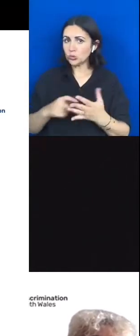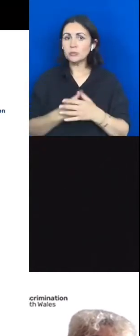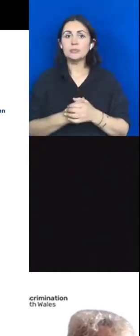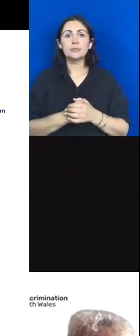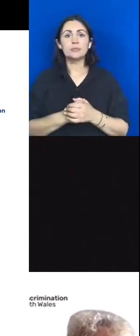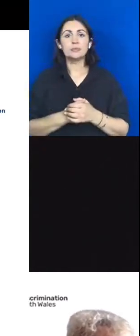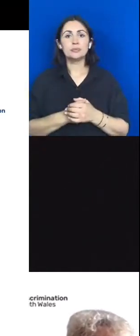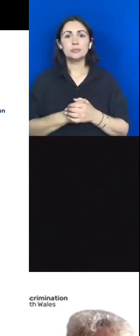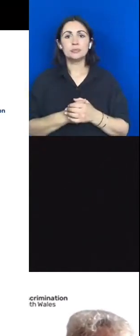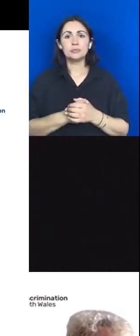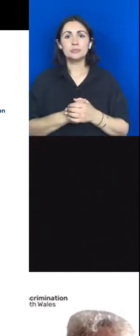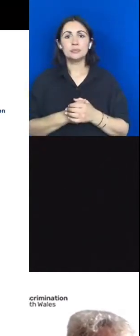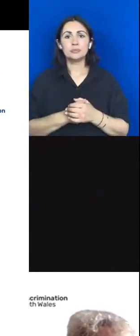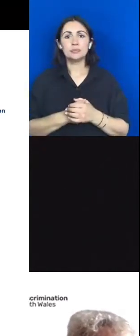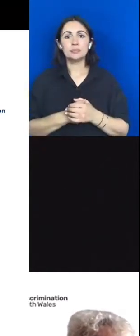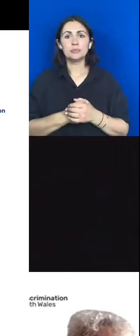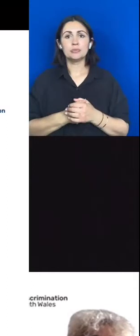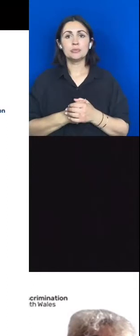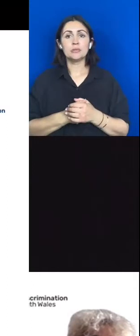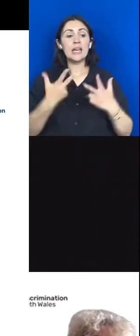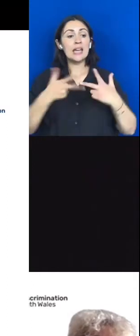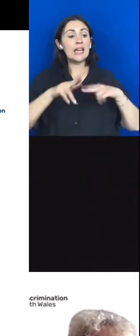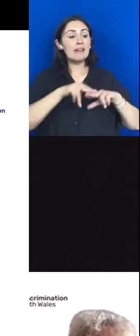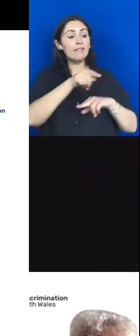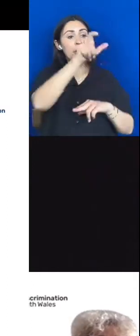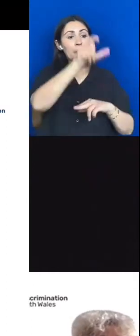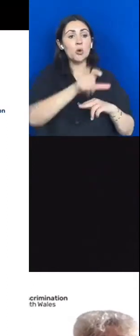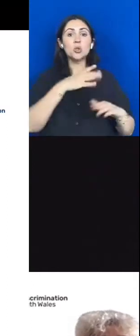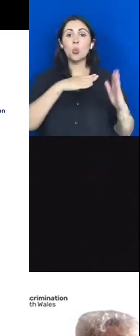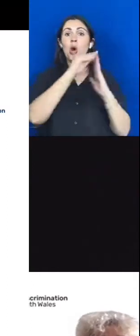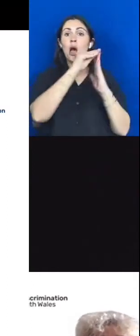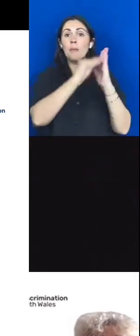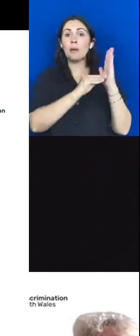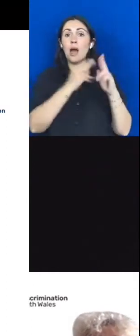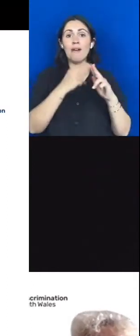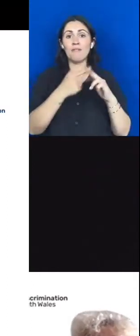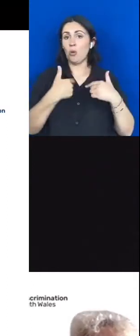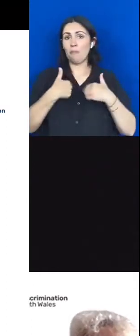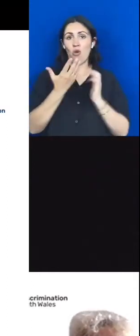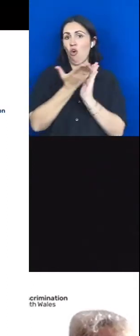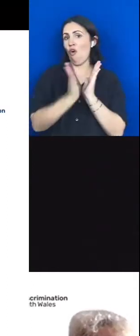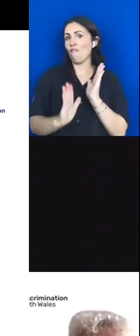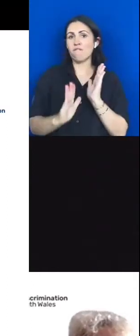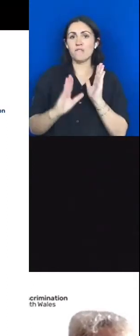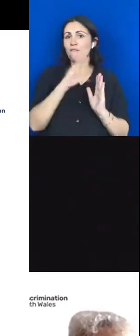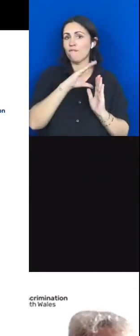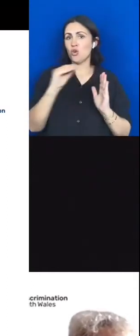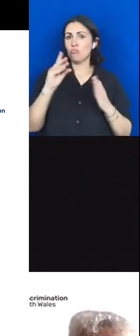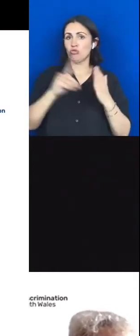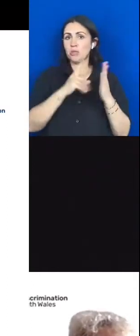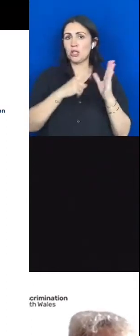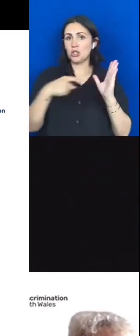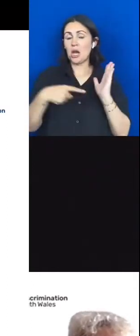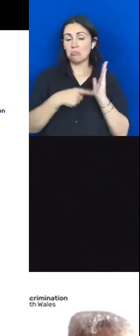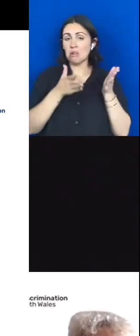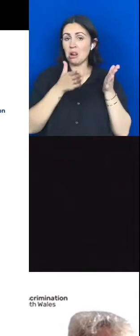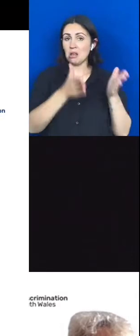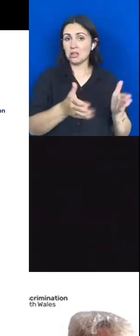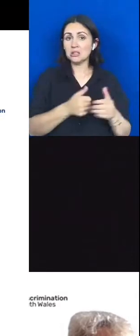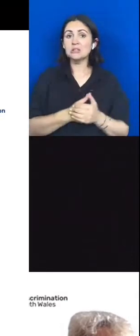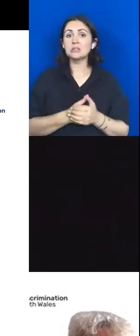manage applications for exemptions from the Act, and we advise the government about discrimination